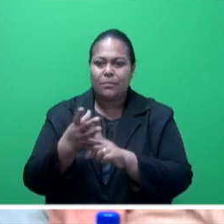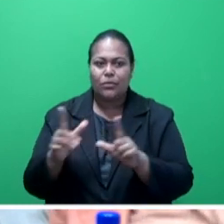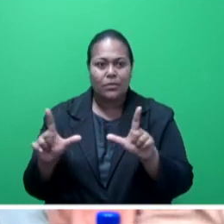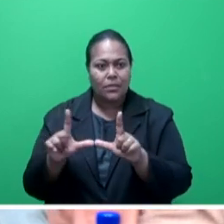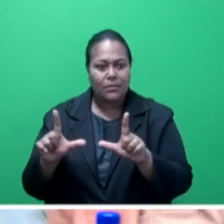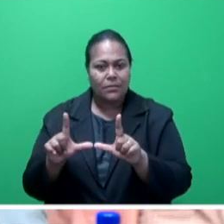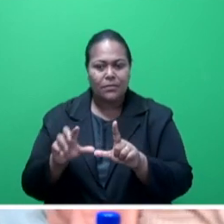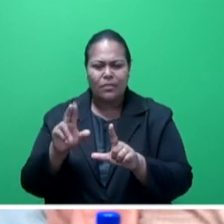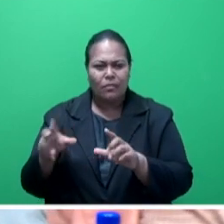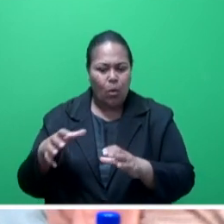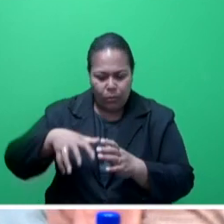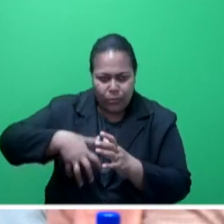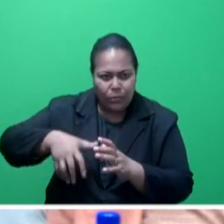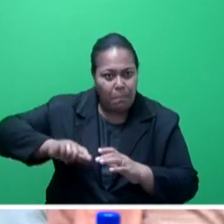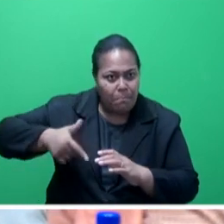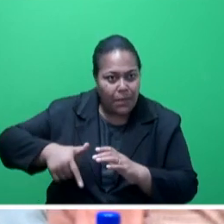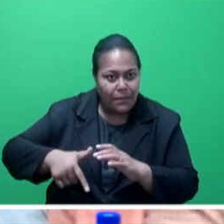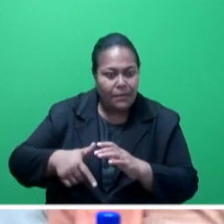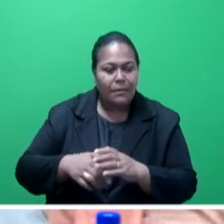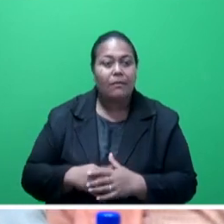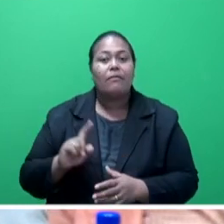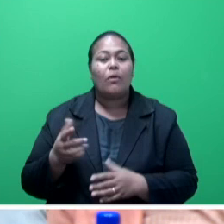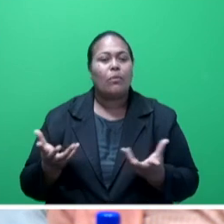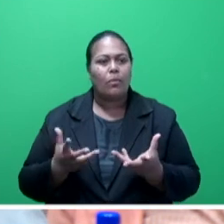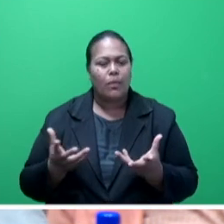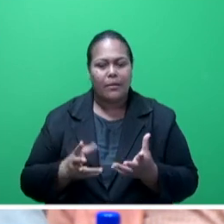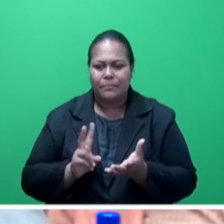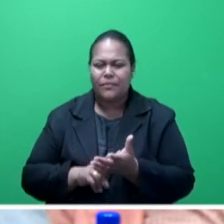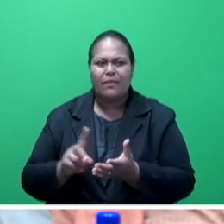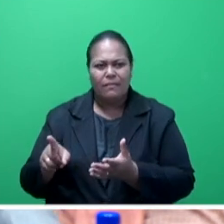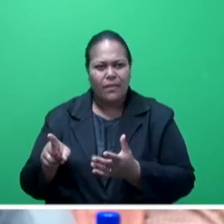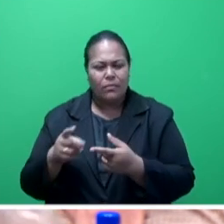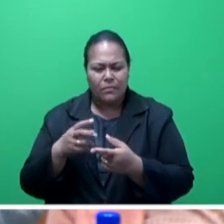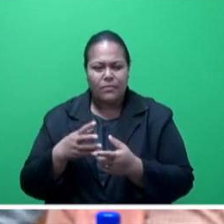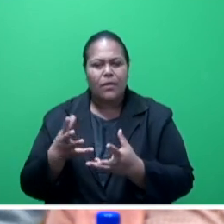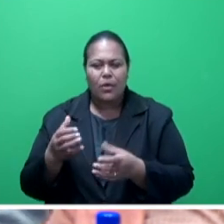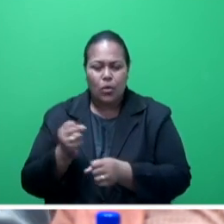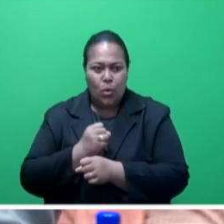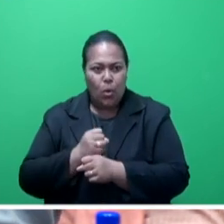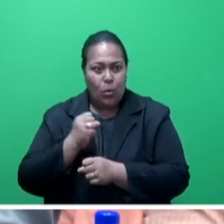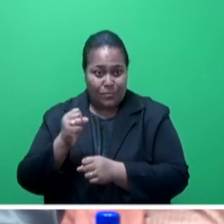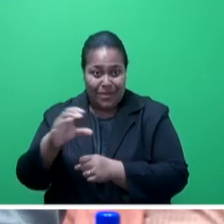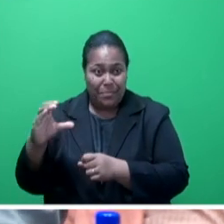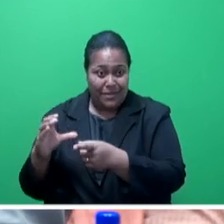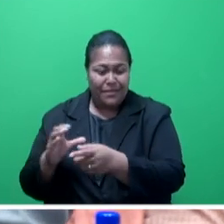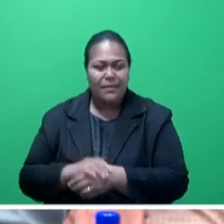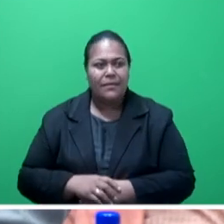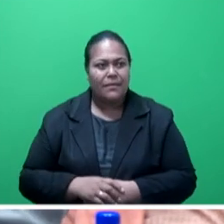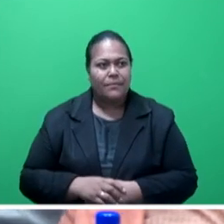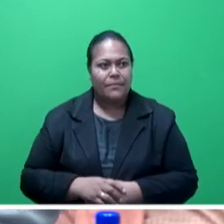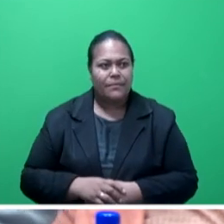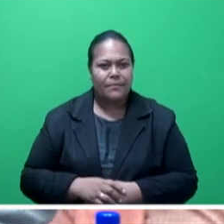to Line 1 Limited for the Tuvatu Gold Mine. This is a company that has already invested $140